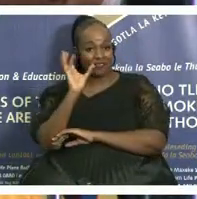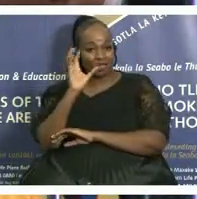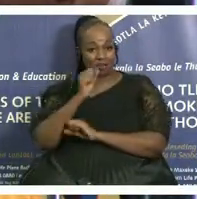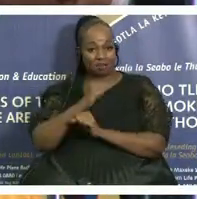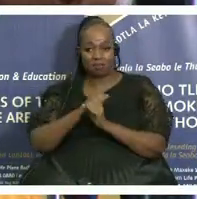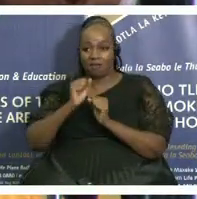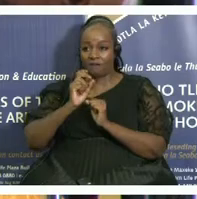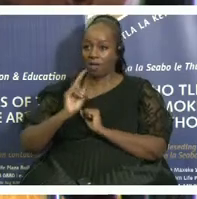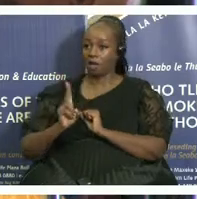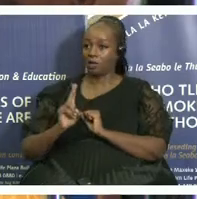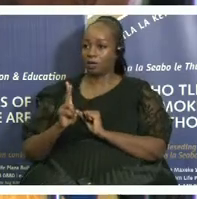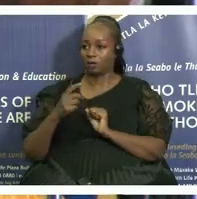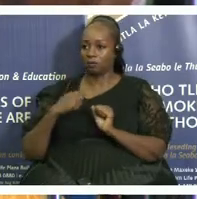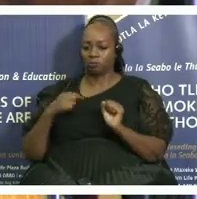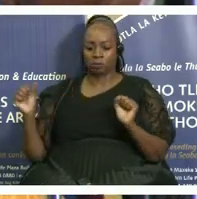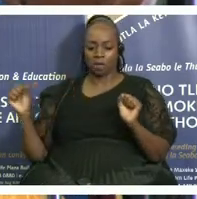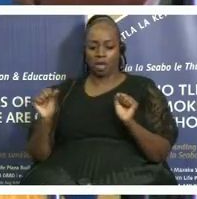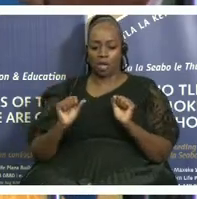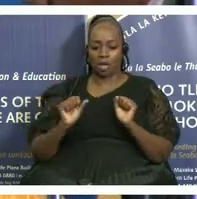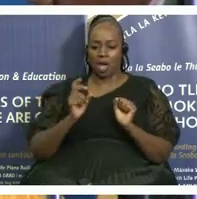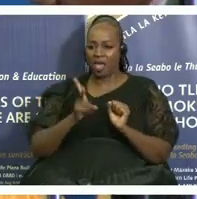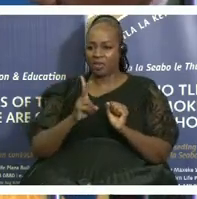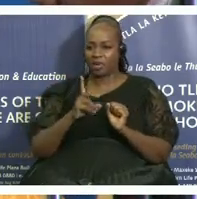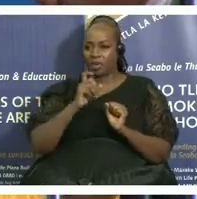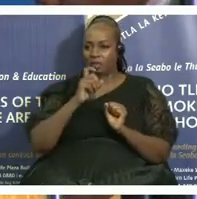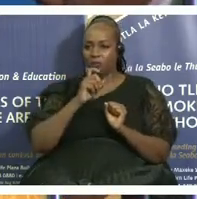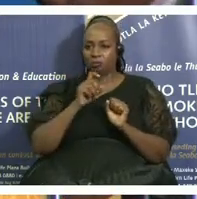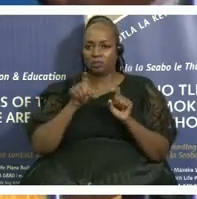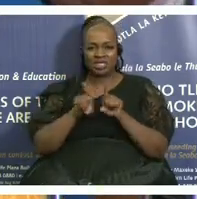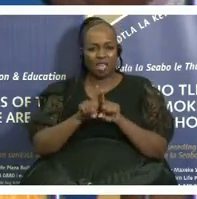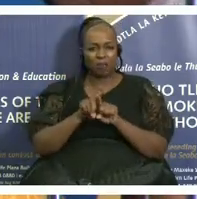the breeding ground for corruption.